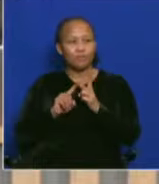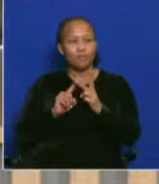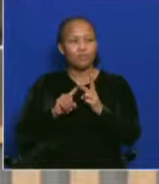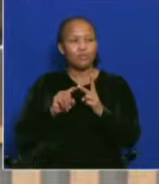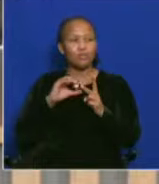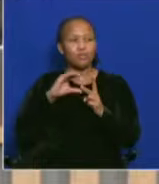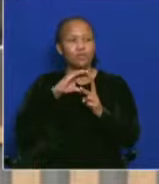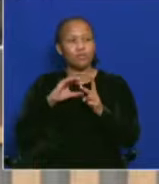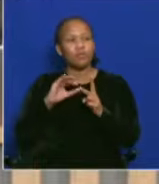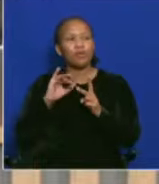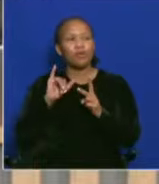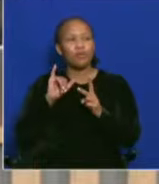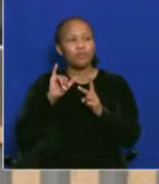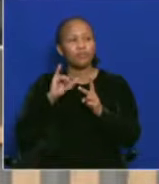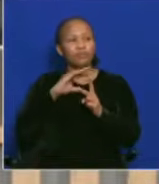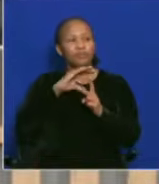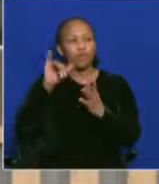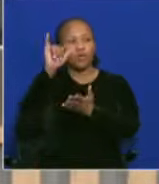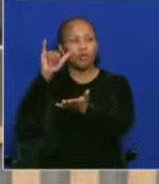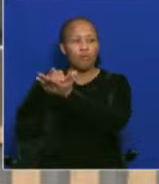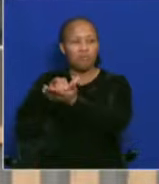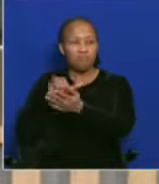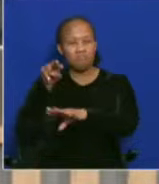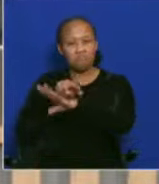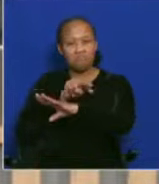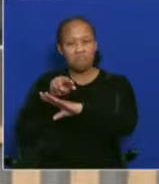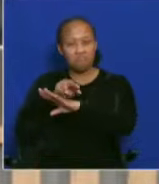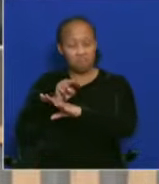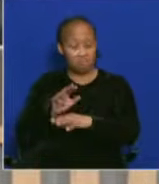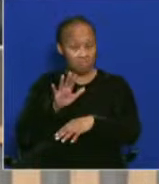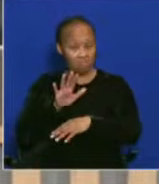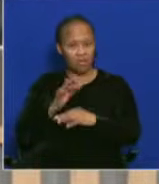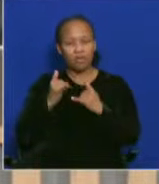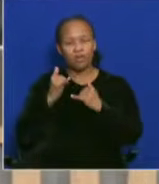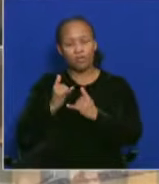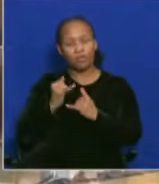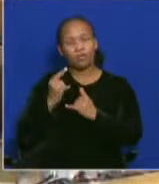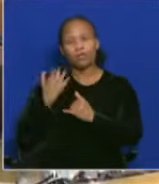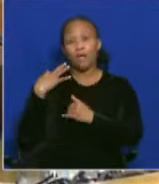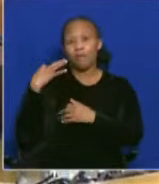and any other legislation applicable to the matters under consideration.